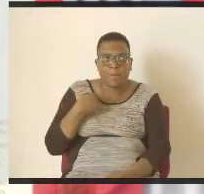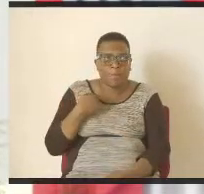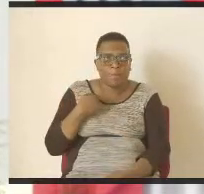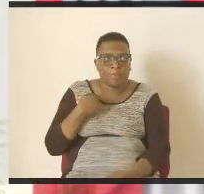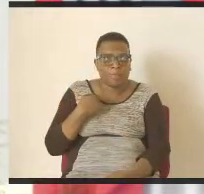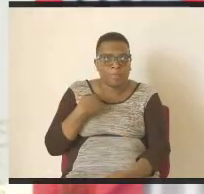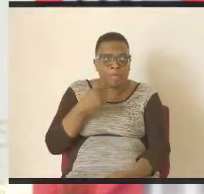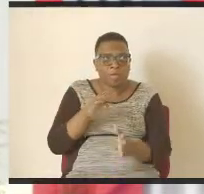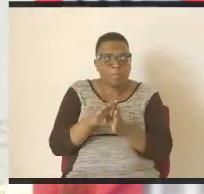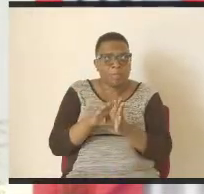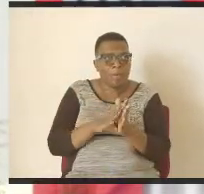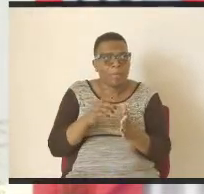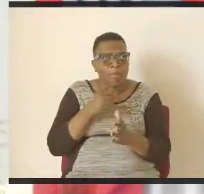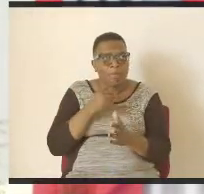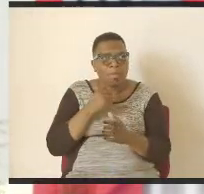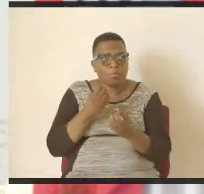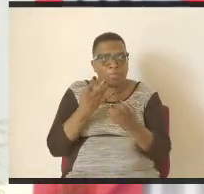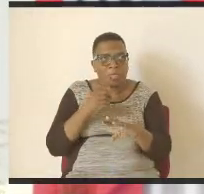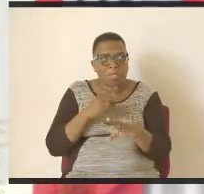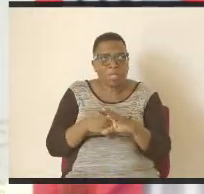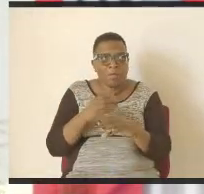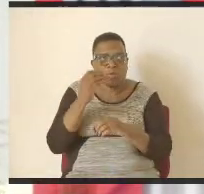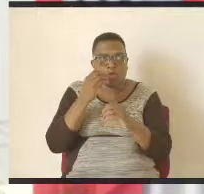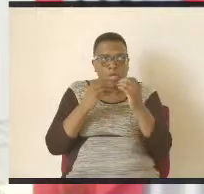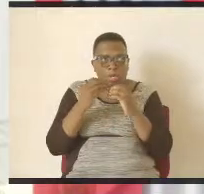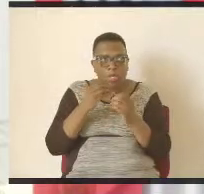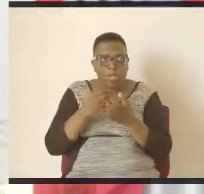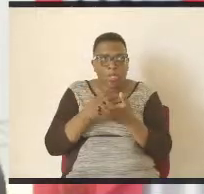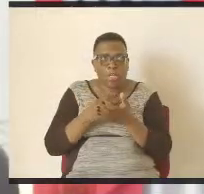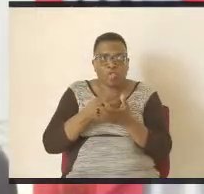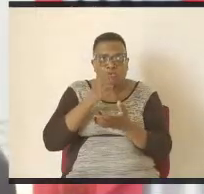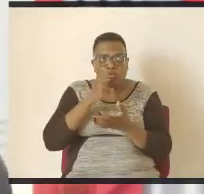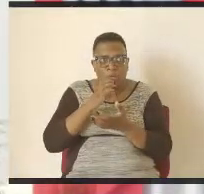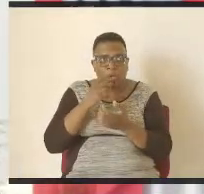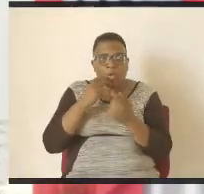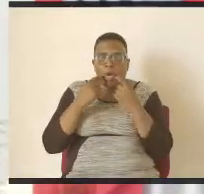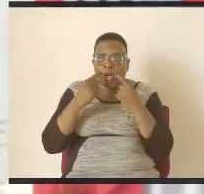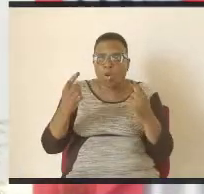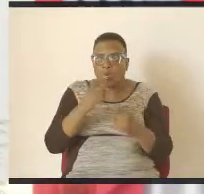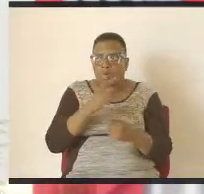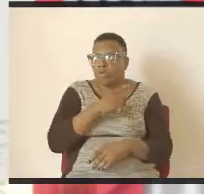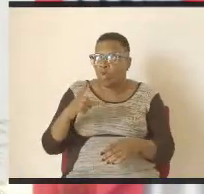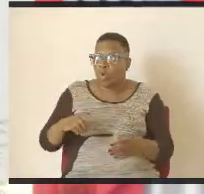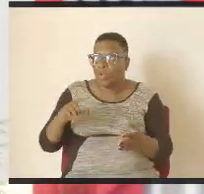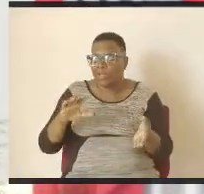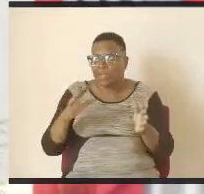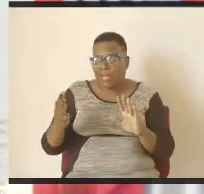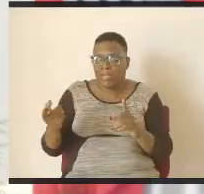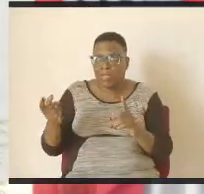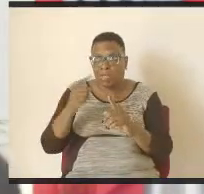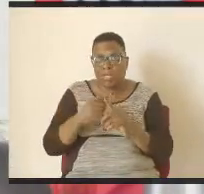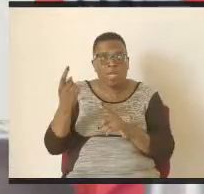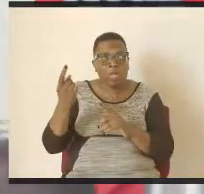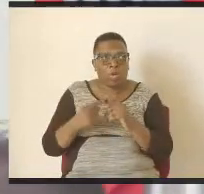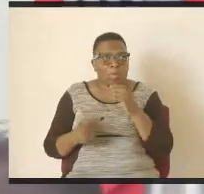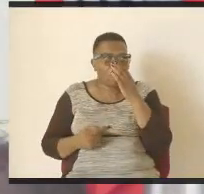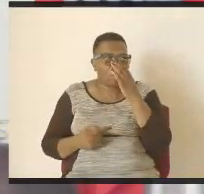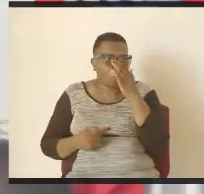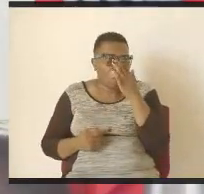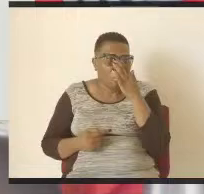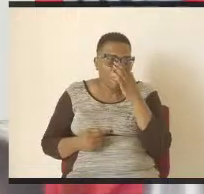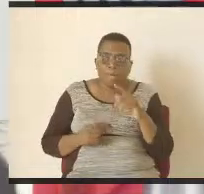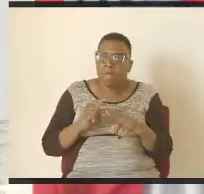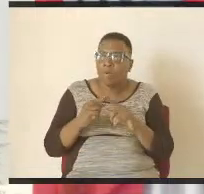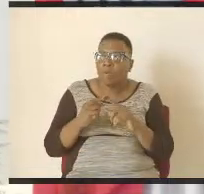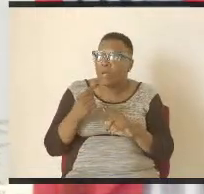you eat and drink, you are proclaiming, you are announcing the Lord's death until he comes. So when I say the second